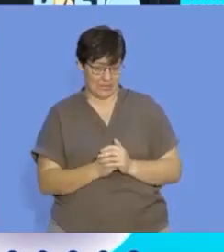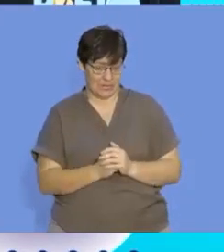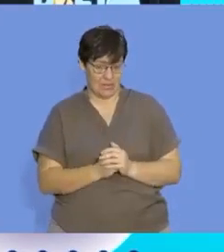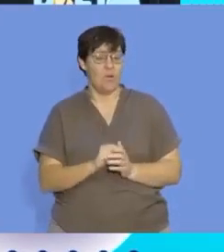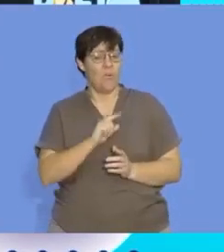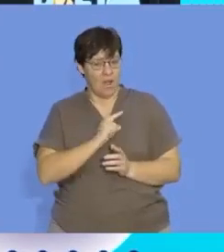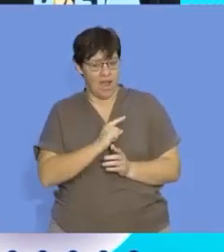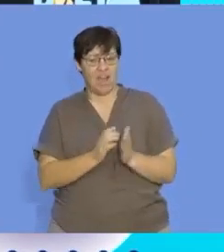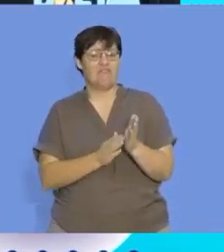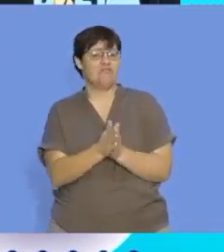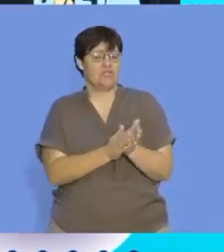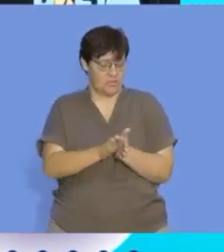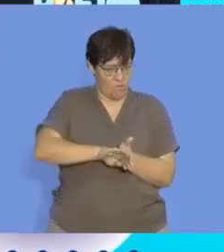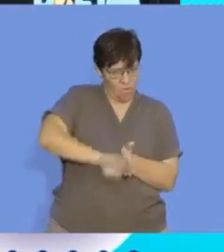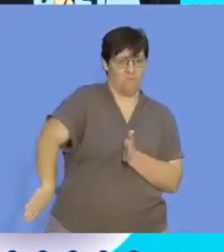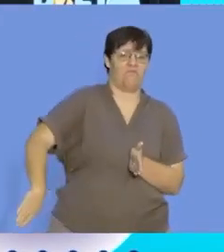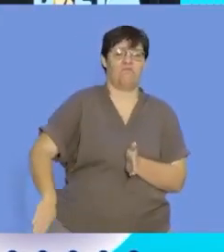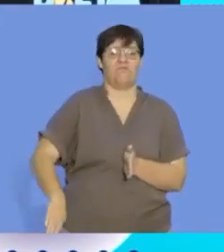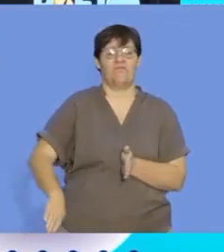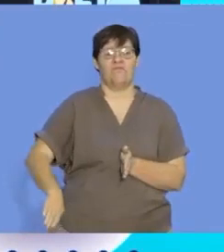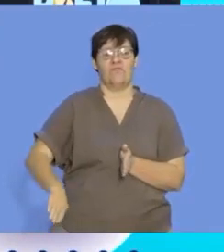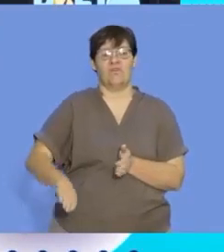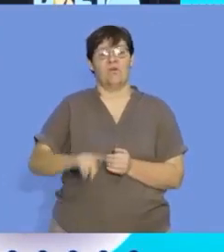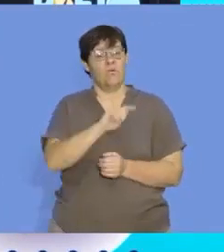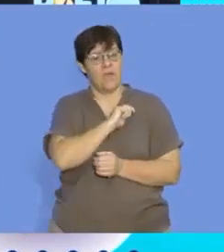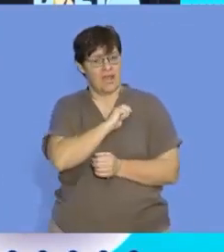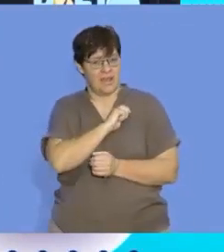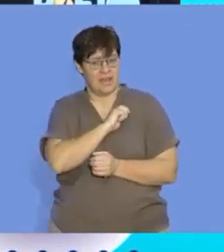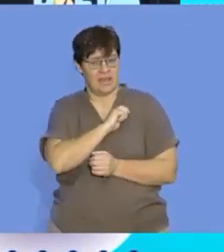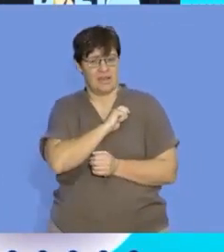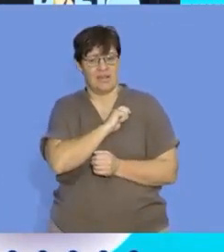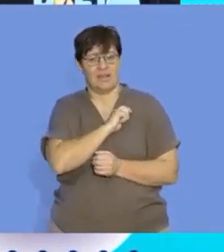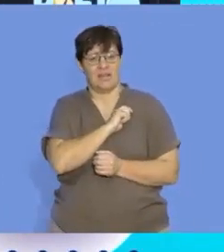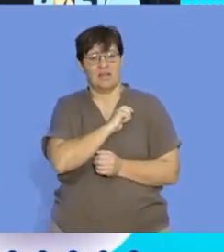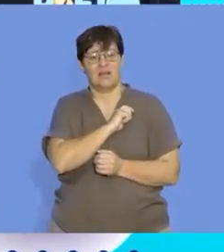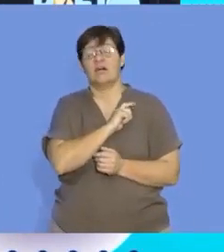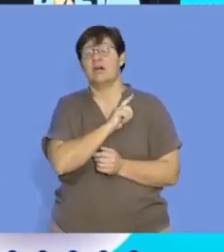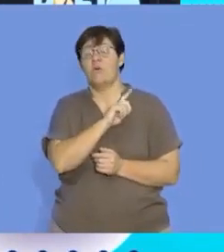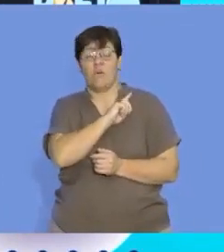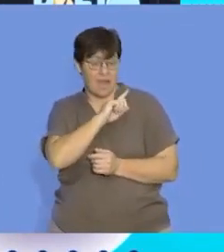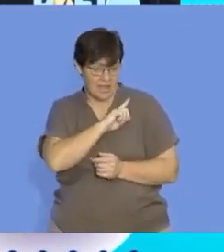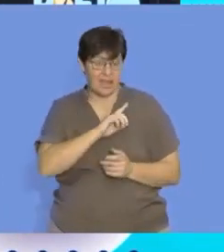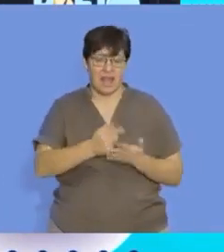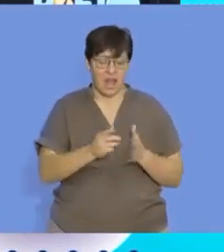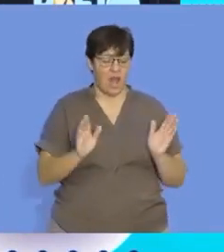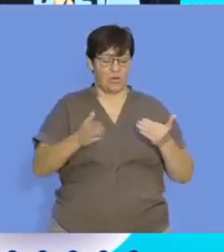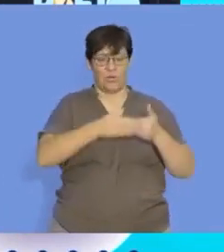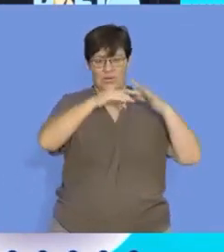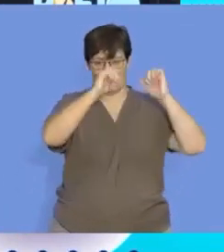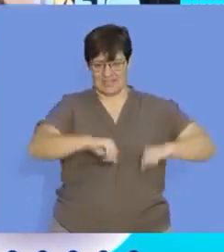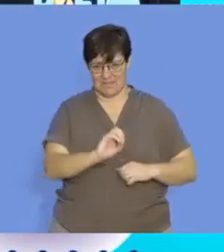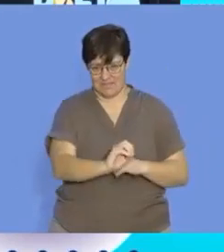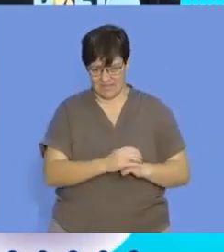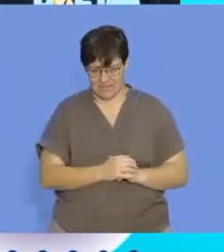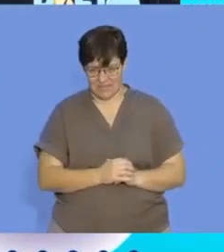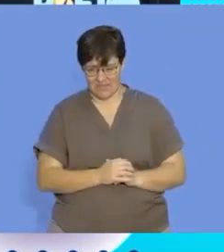deliberately using no friction because at this stage we're going to use a closed system. So we're not